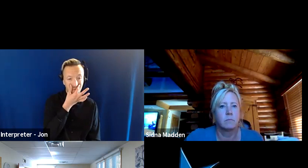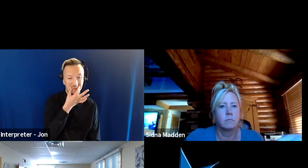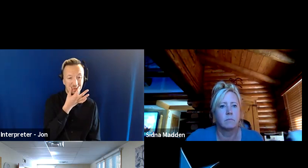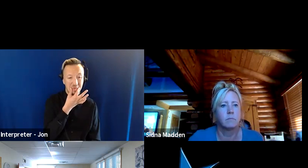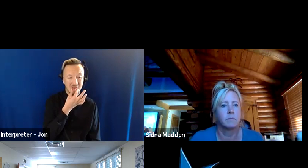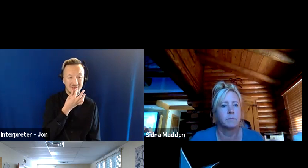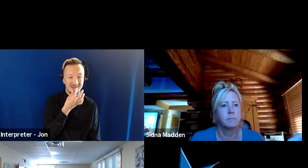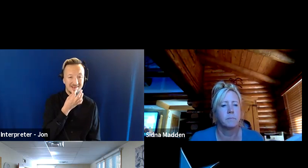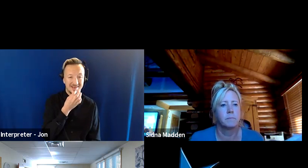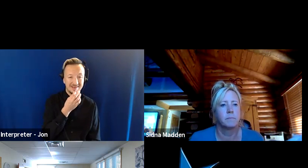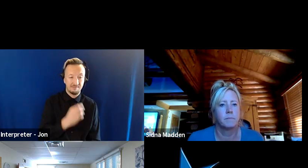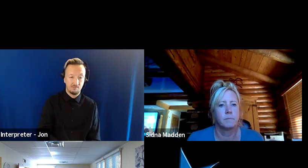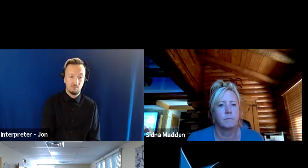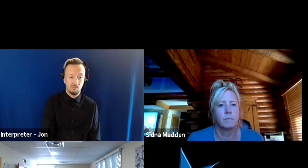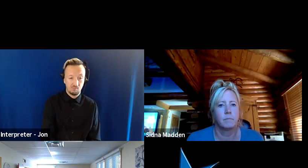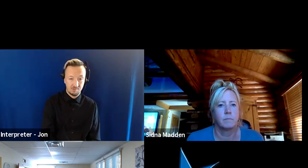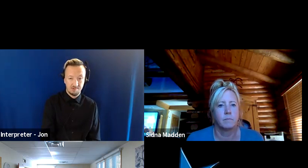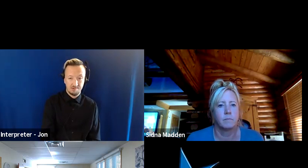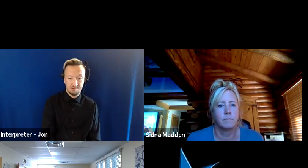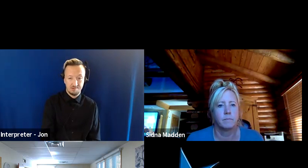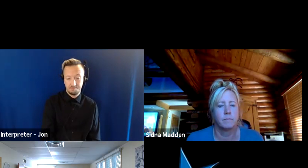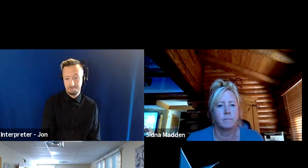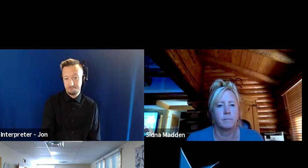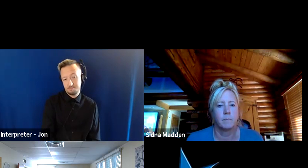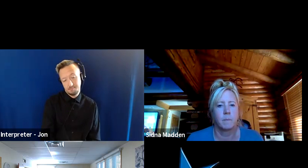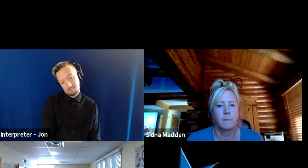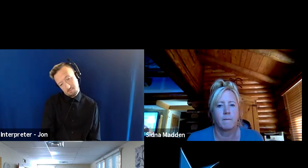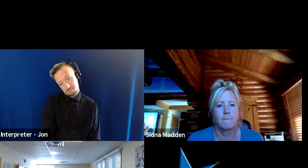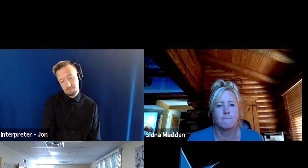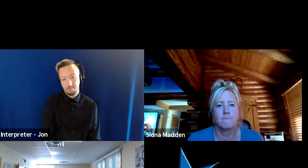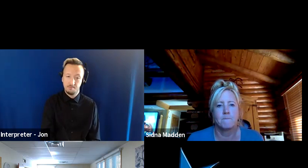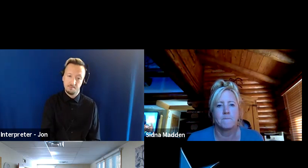boy. Oh, boy. Okay.